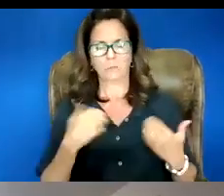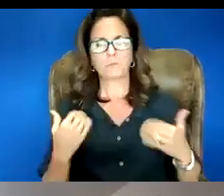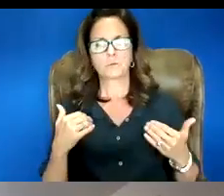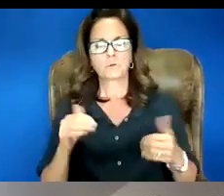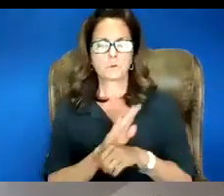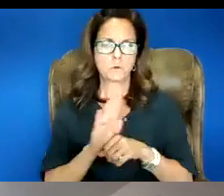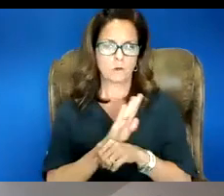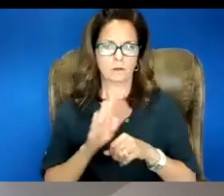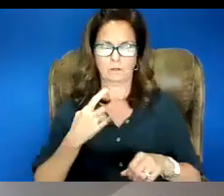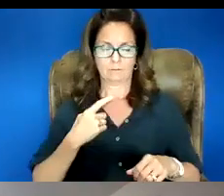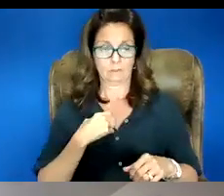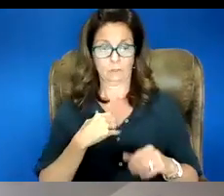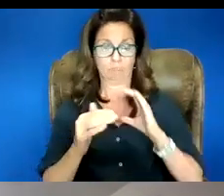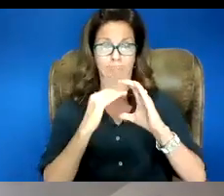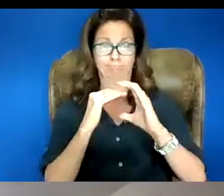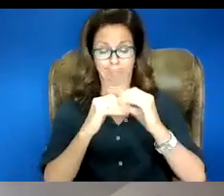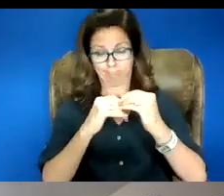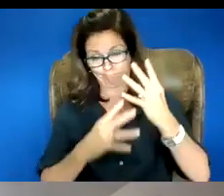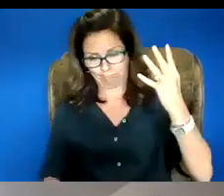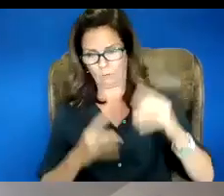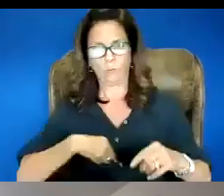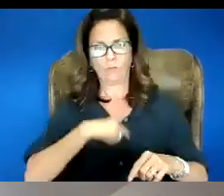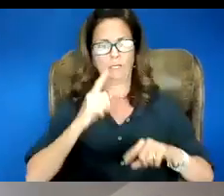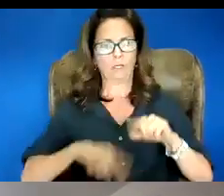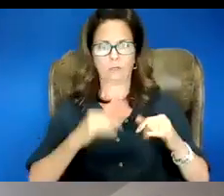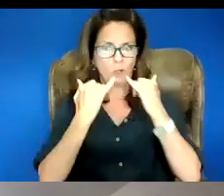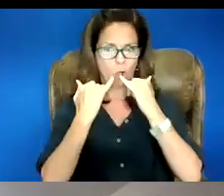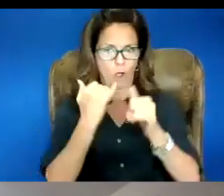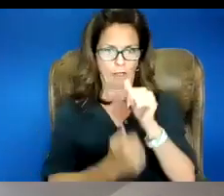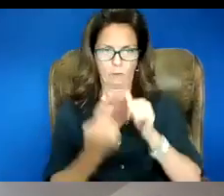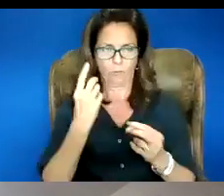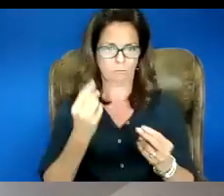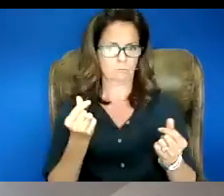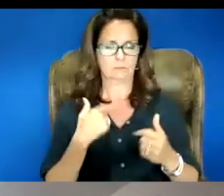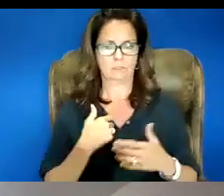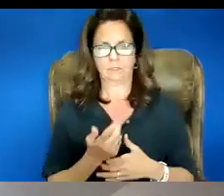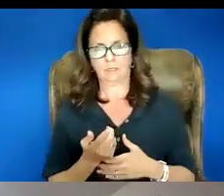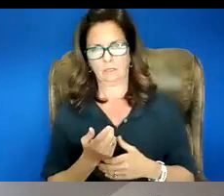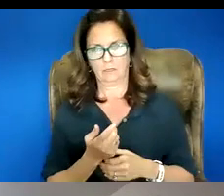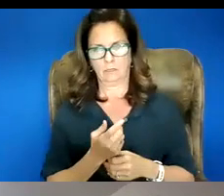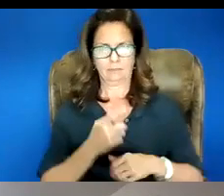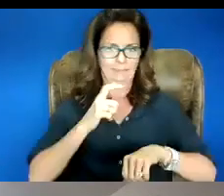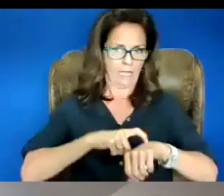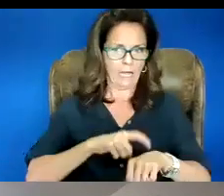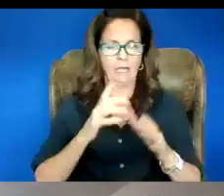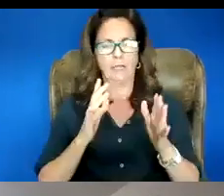couldn't call everybody right away. We really needed to look at what capacity we had and the timing.